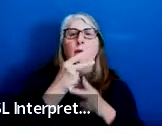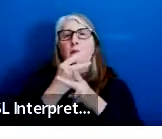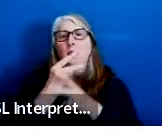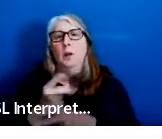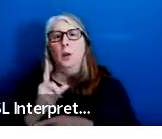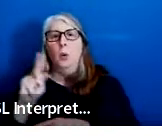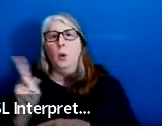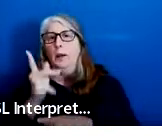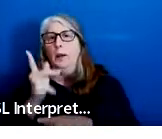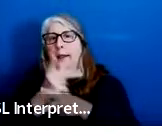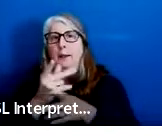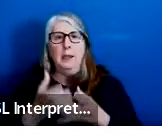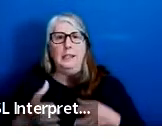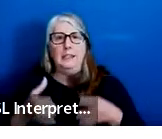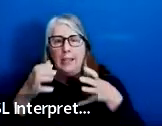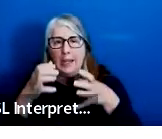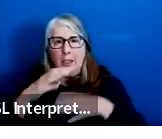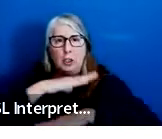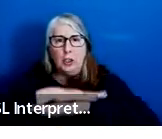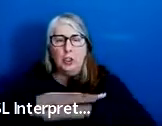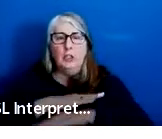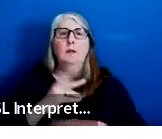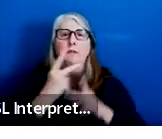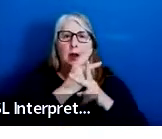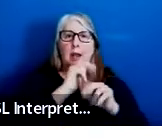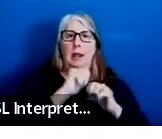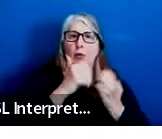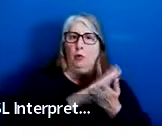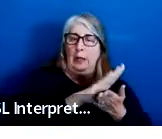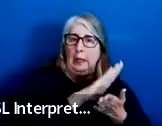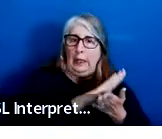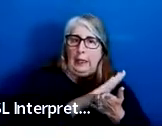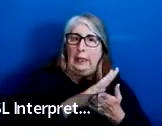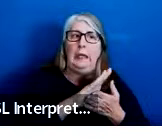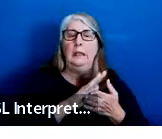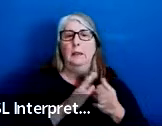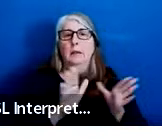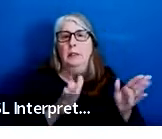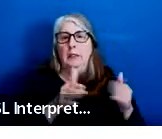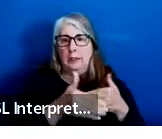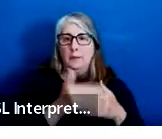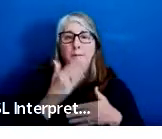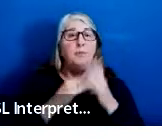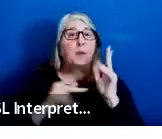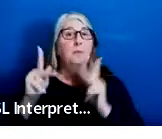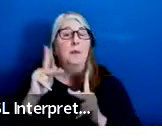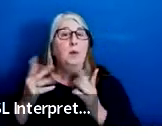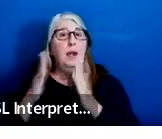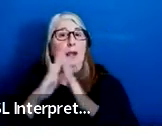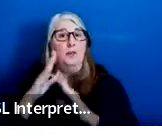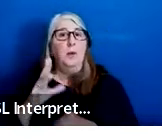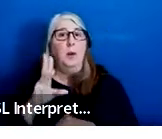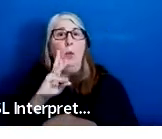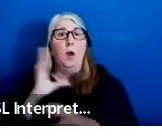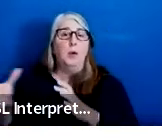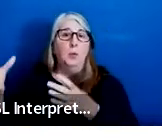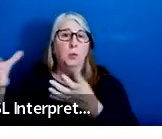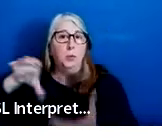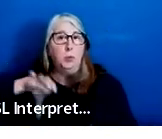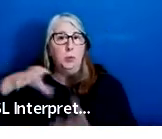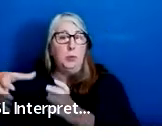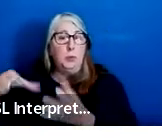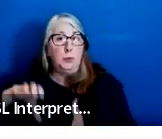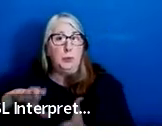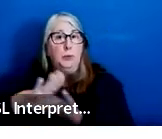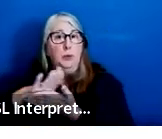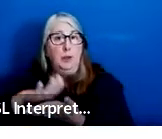keep my container, figuring out how to clean my containers. A couple folks asked about rinsing the container. I find